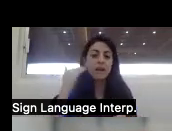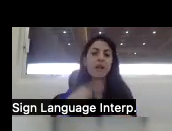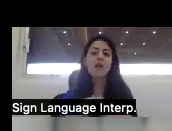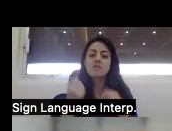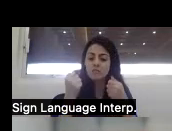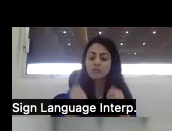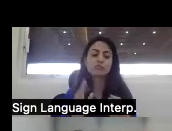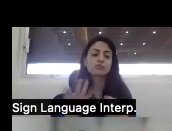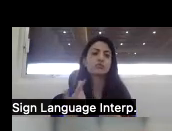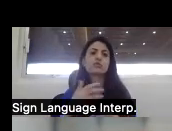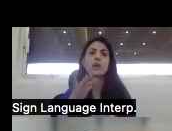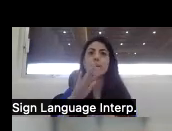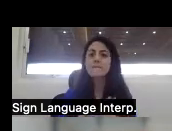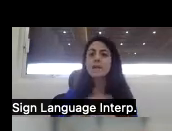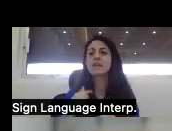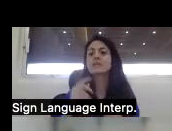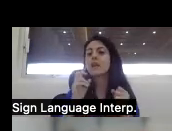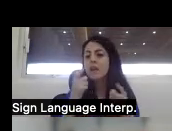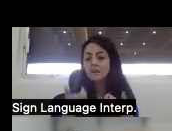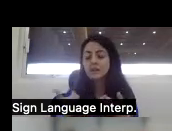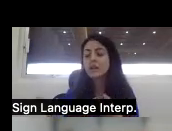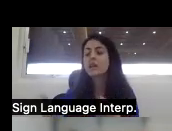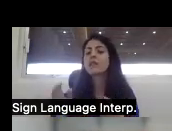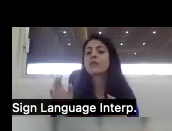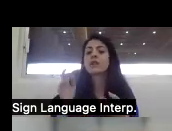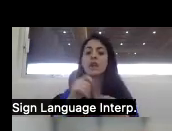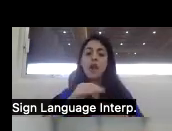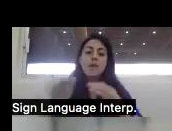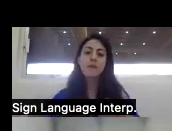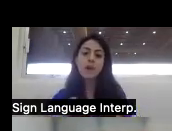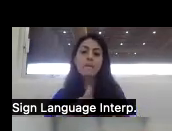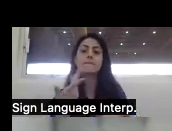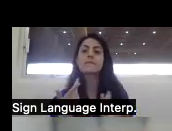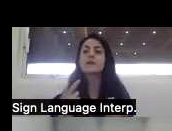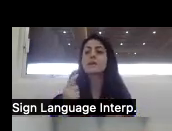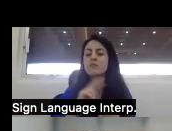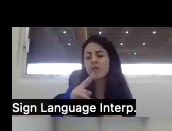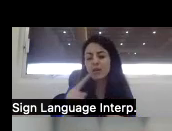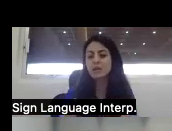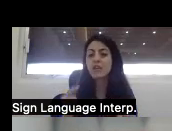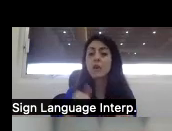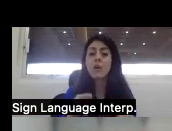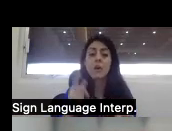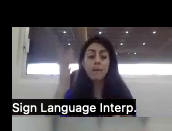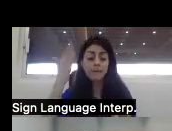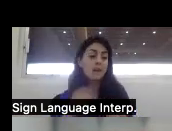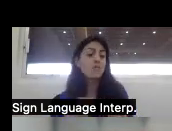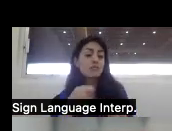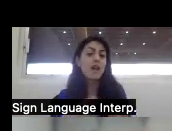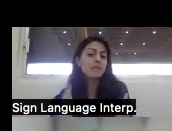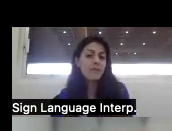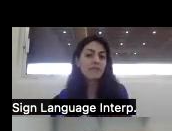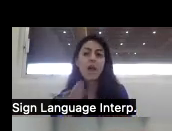pension or participation in social insurance in most countries in the region. So the gender dimension is both